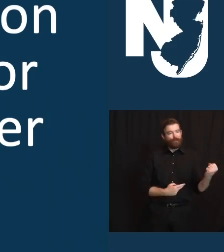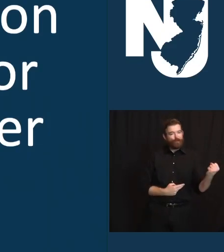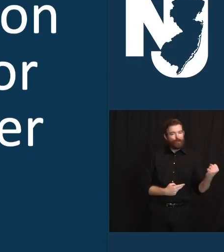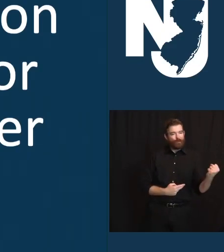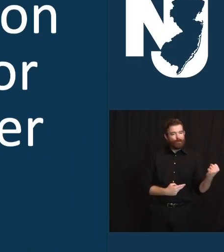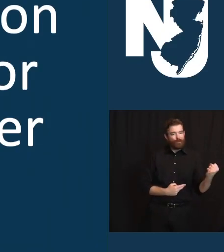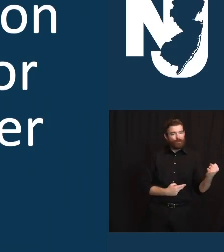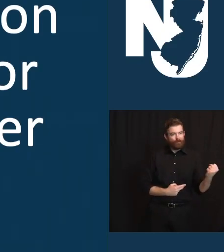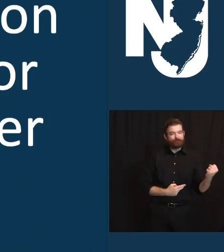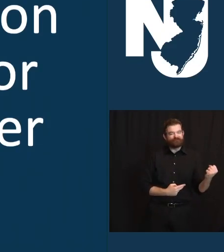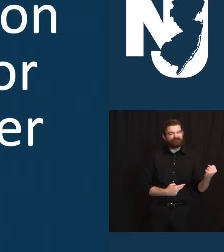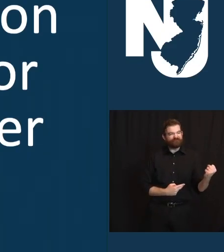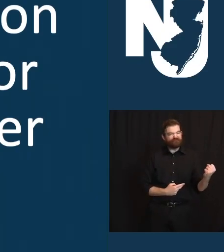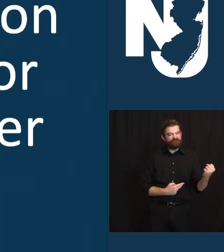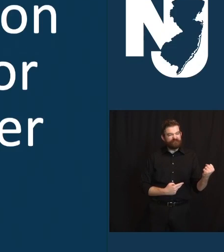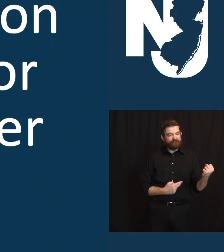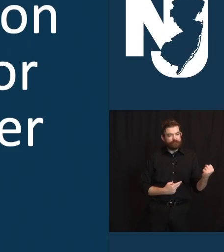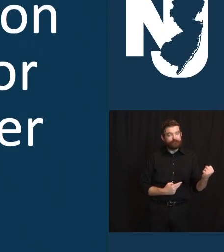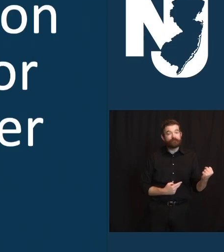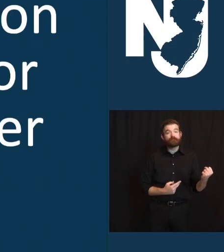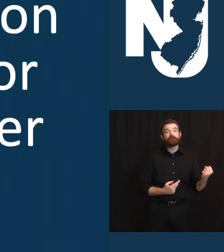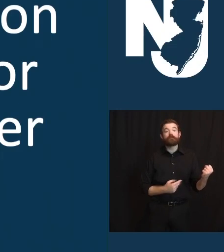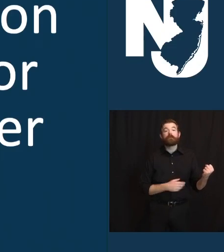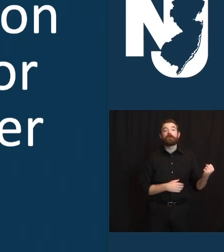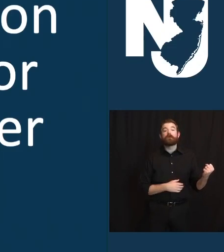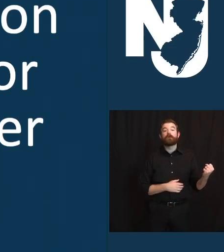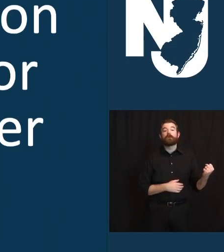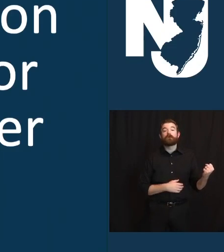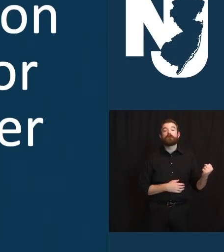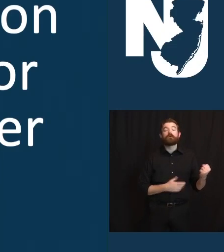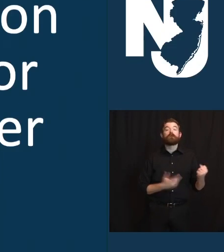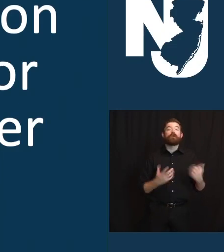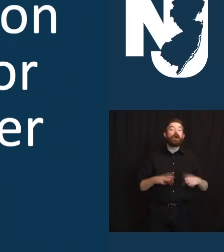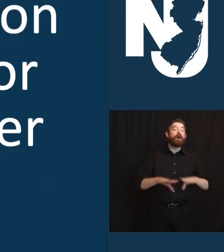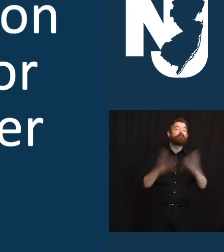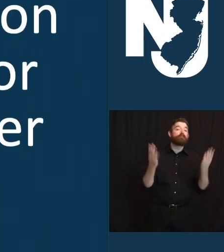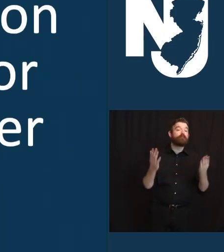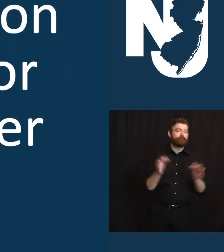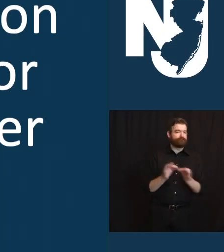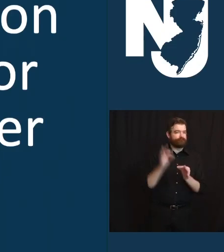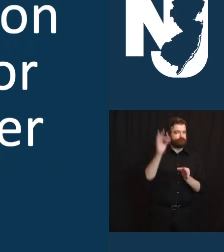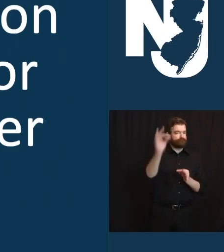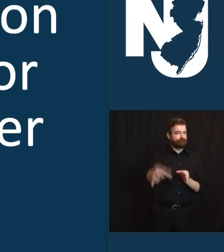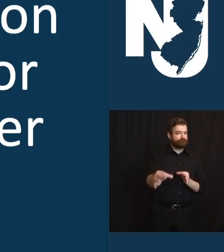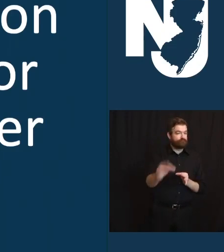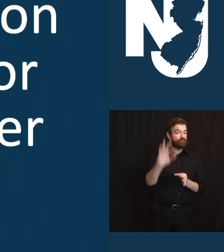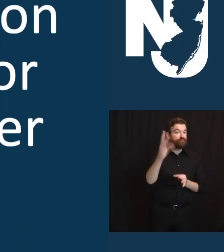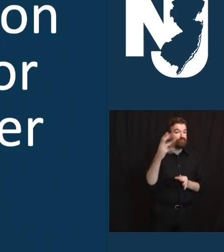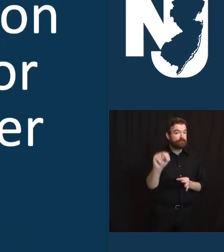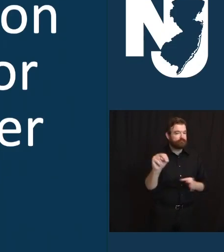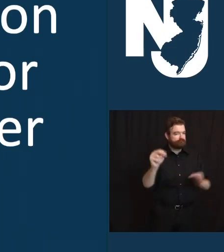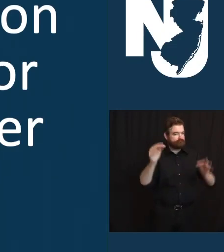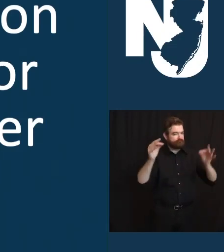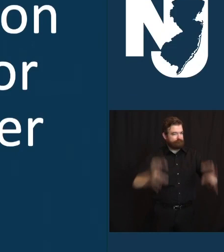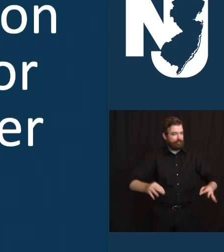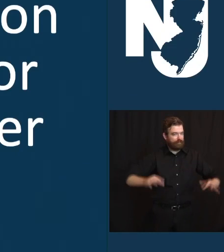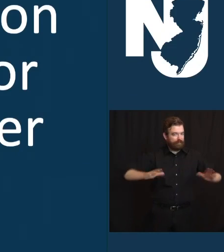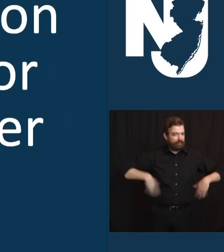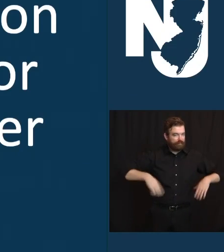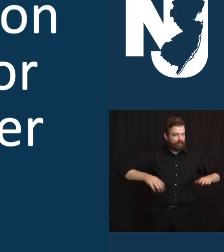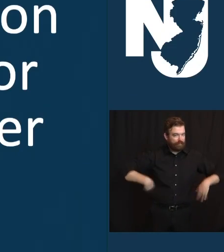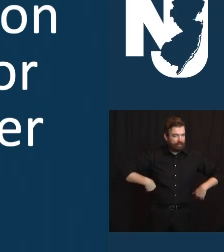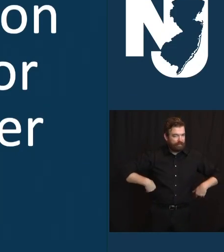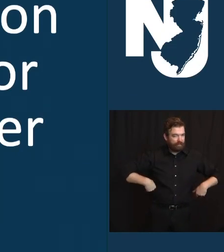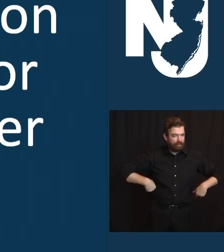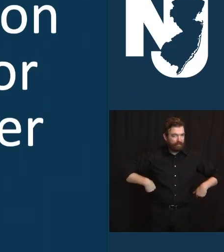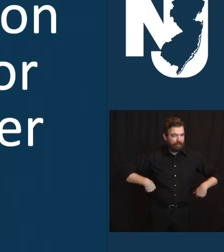will now be reset to resume at a later date to be determined. Given the current situation in